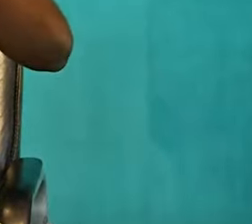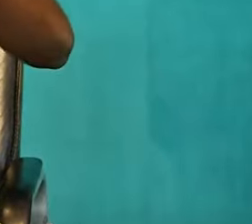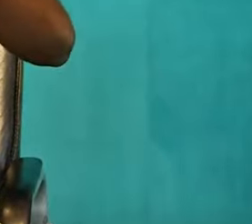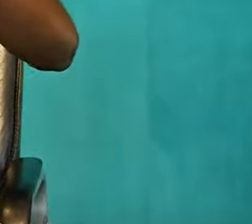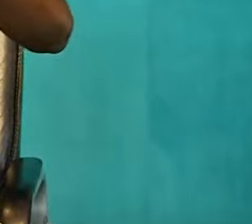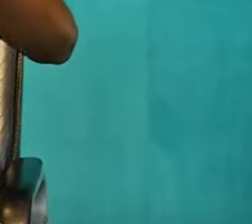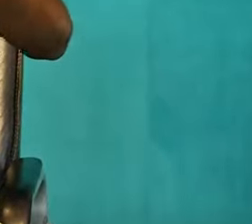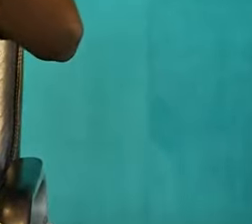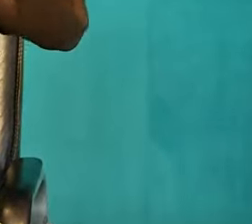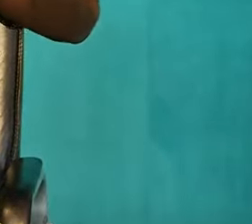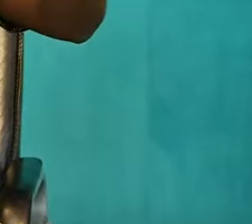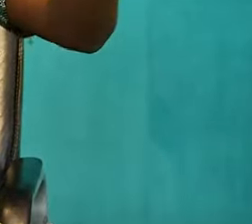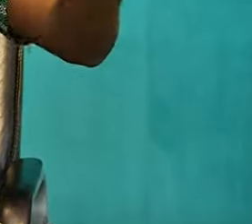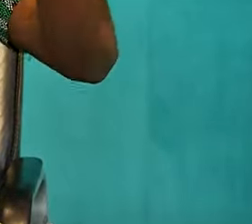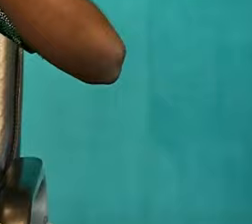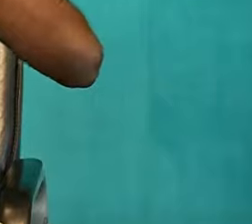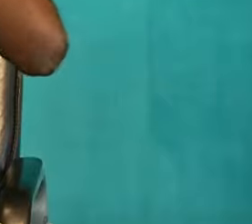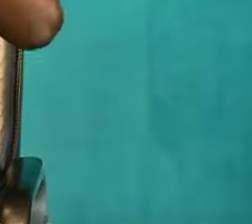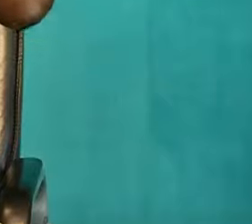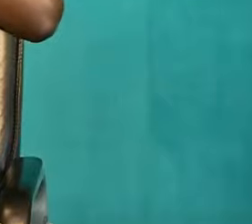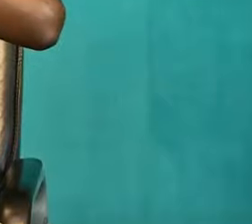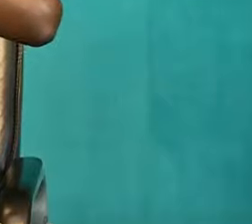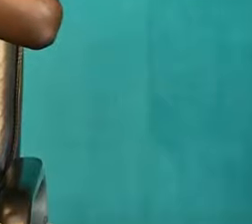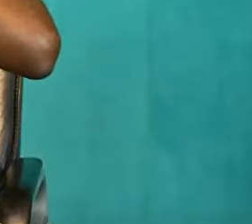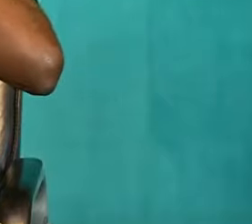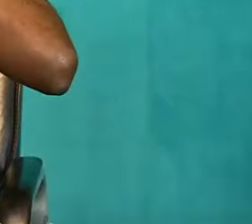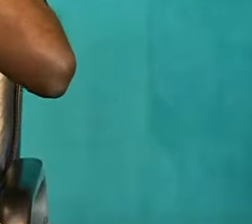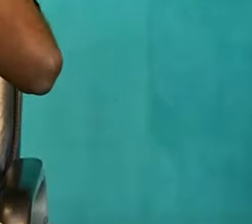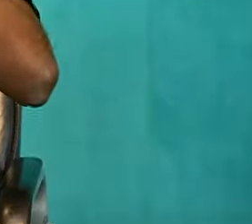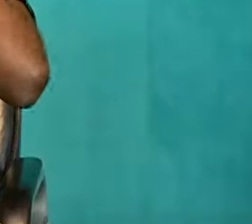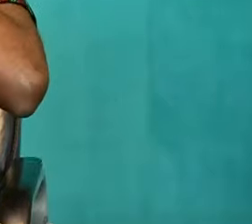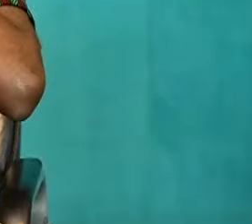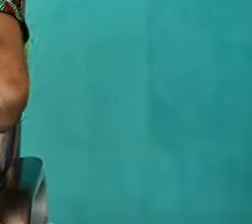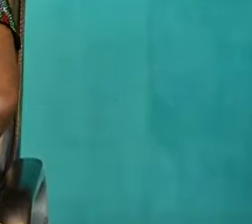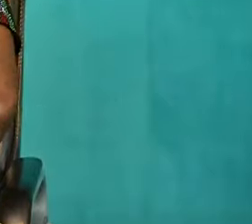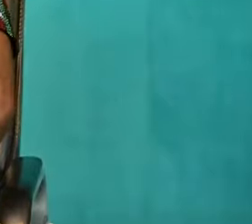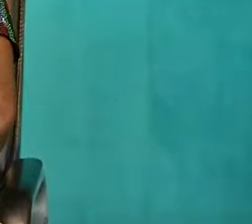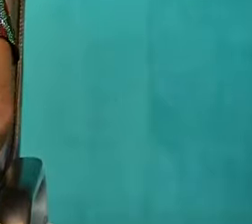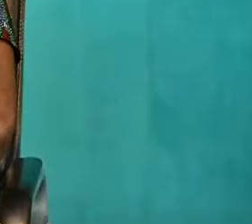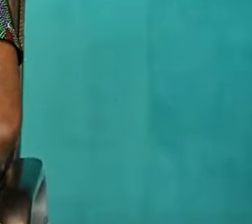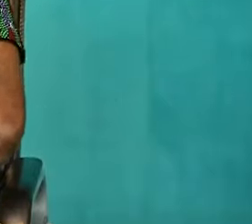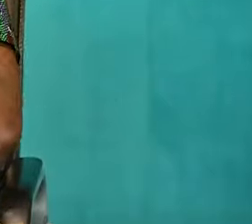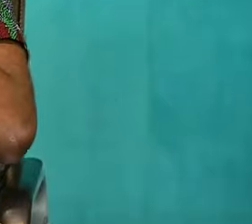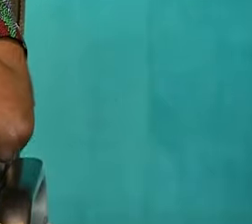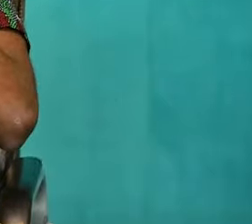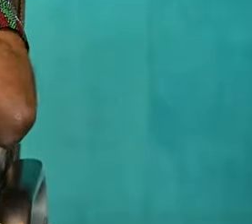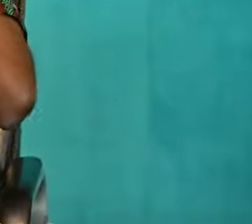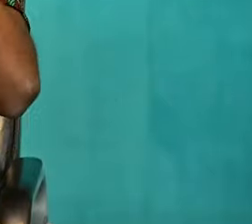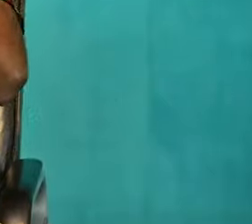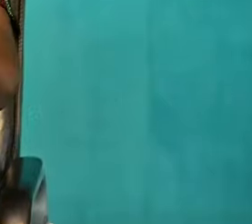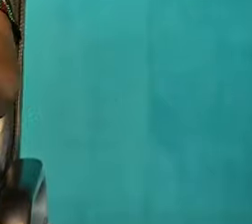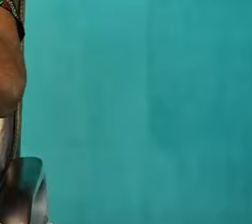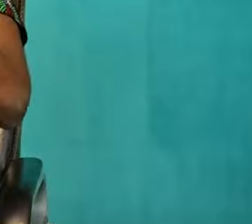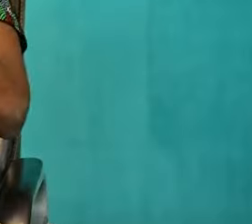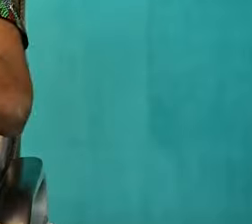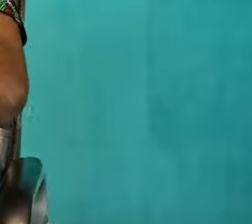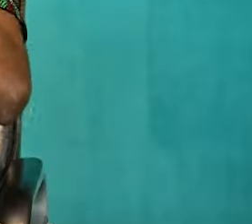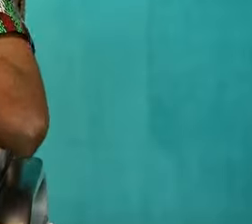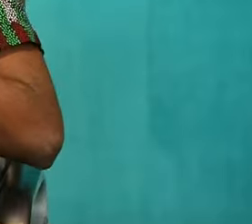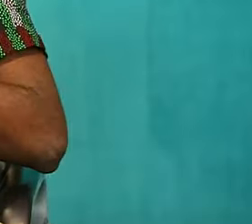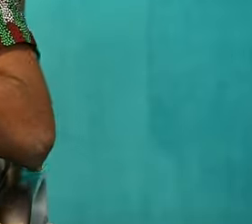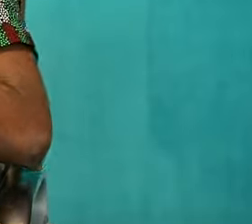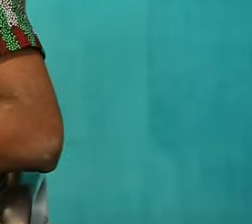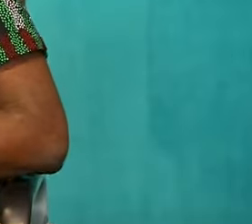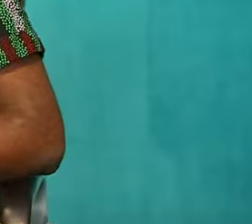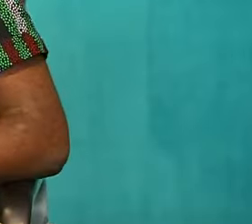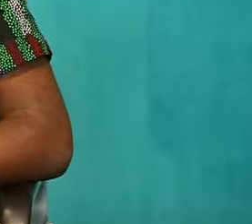feel bad over and over and over again, but I still do the mistake. Mm. I think it's like that moral power is something that we need to submit to God to be